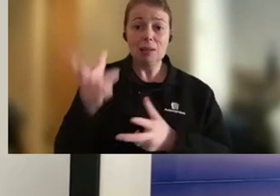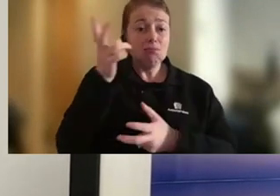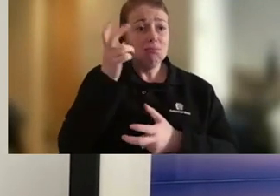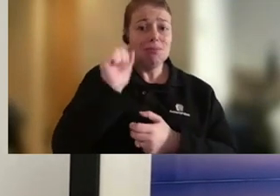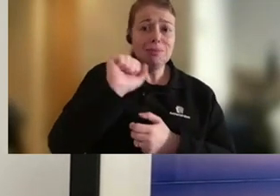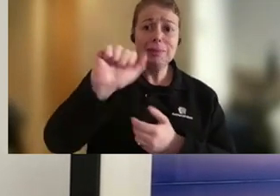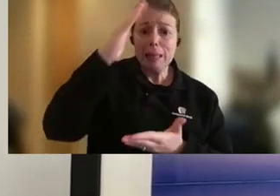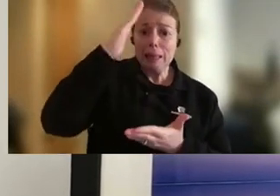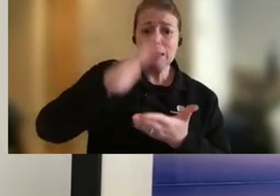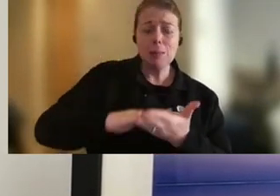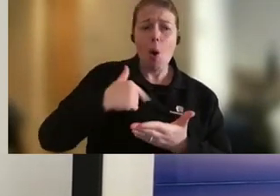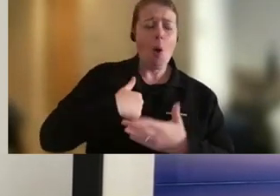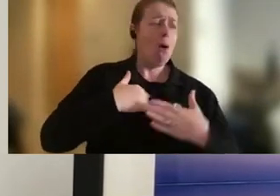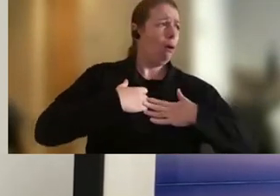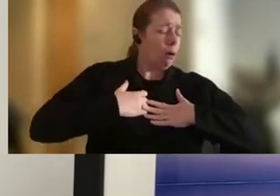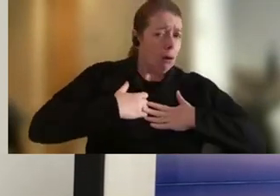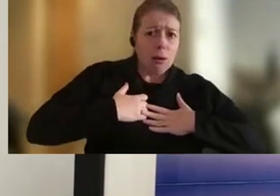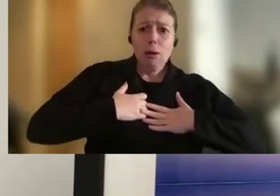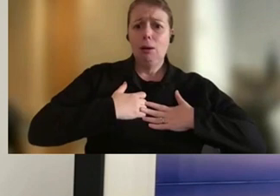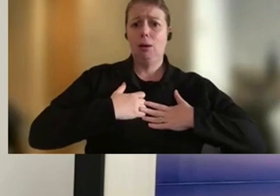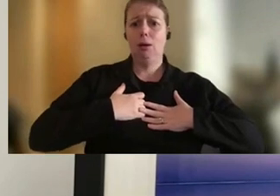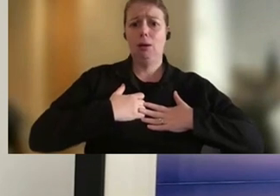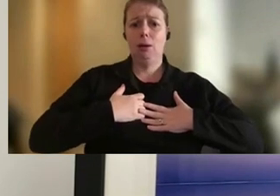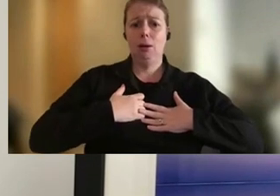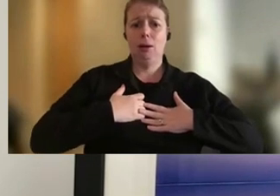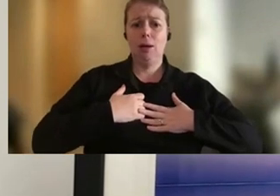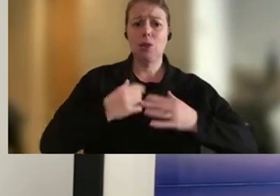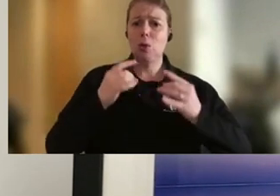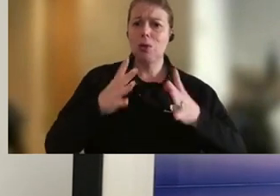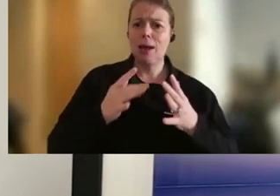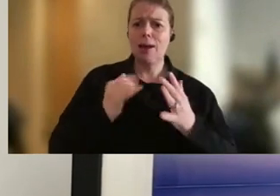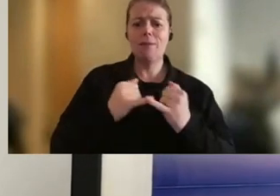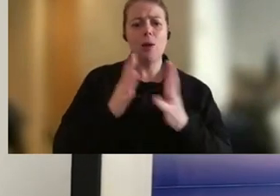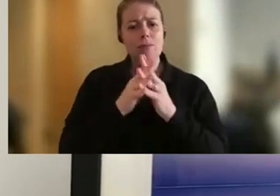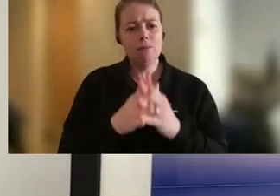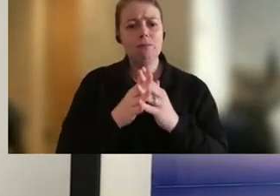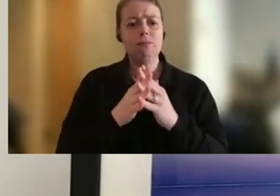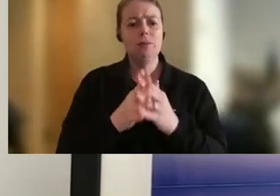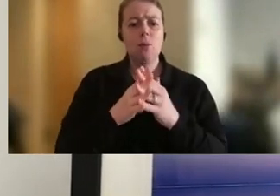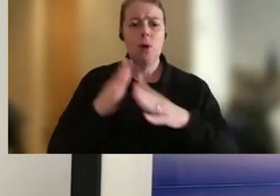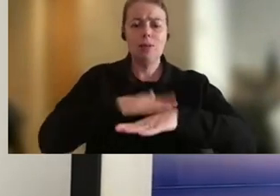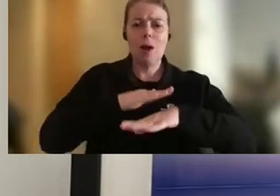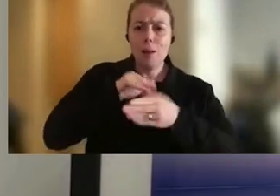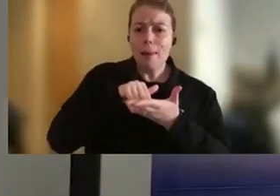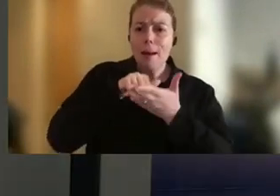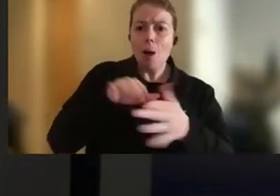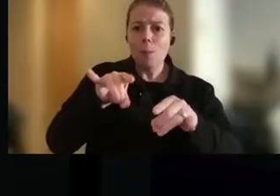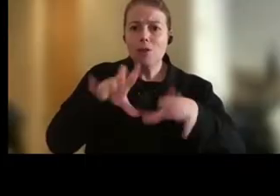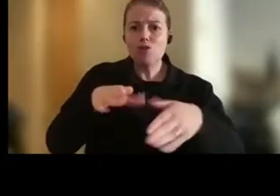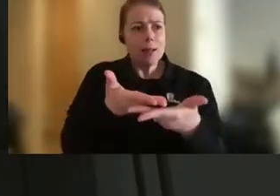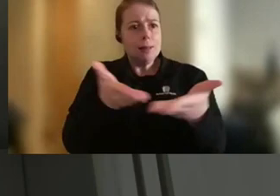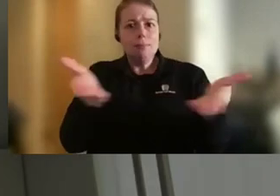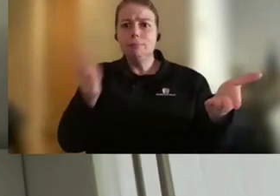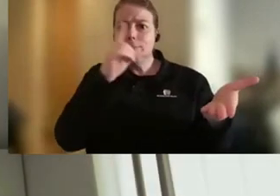that really started off a very rewarding time being able to help the Australian public. And that hasn't changed.